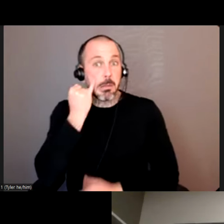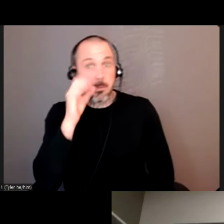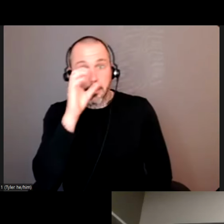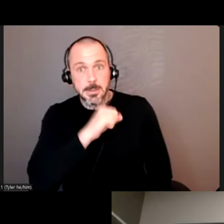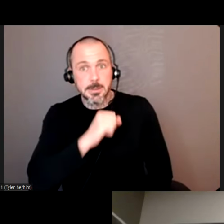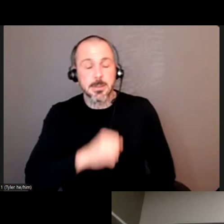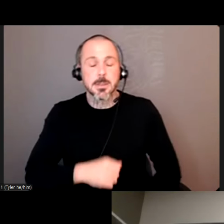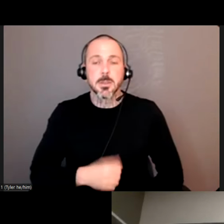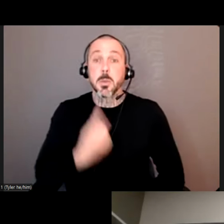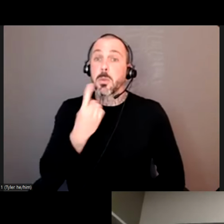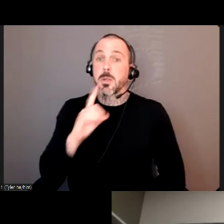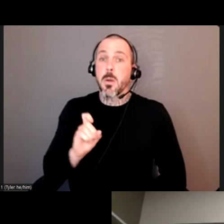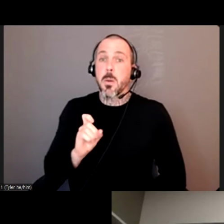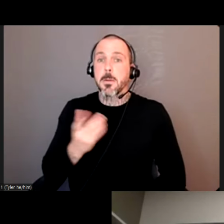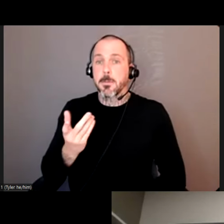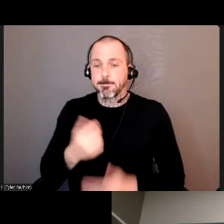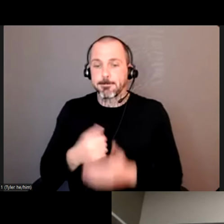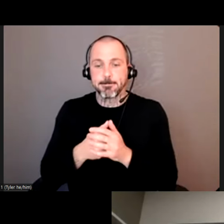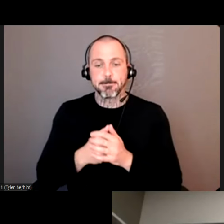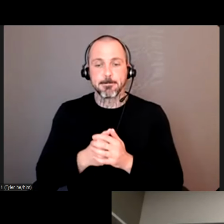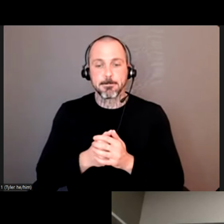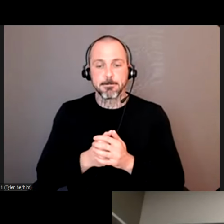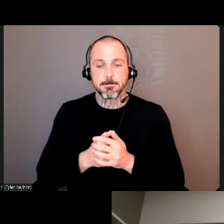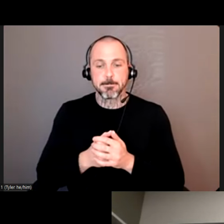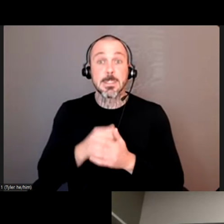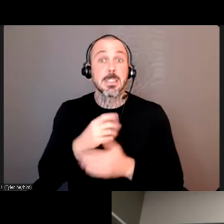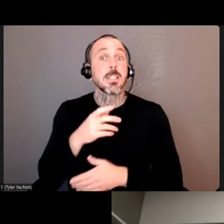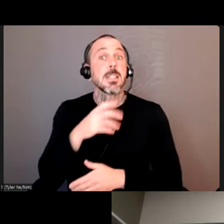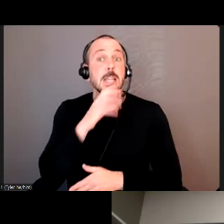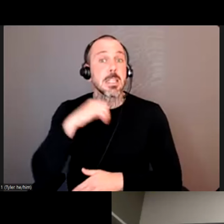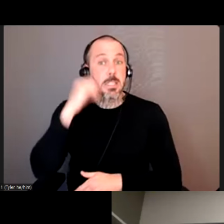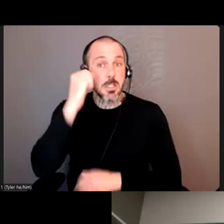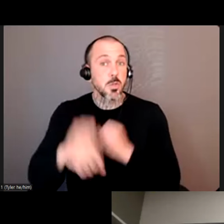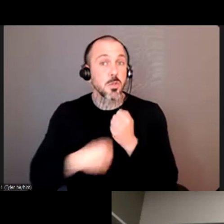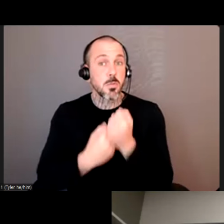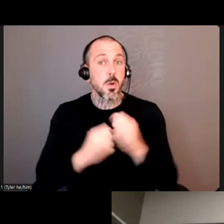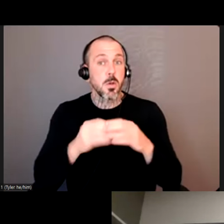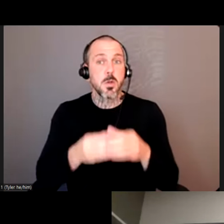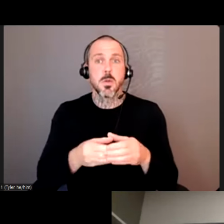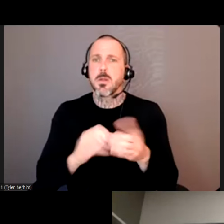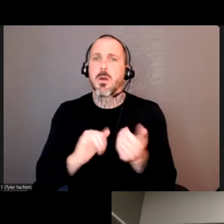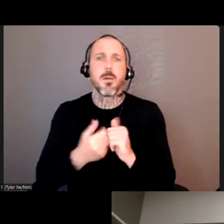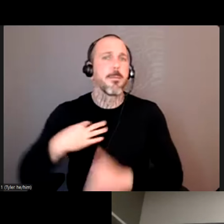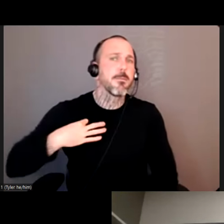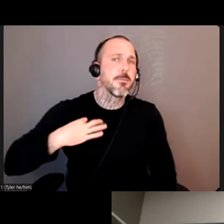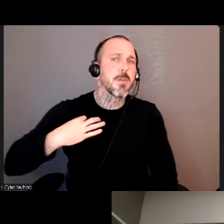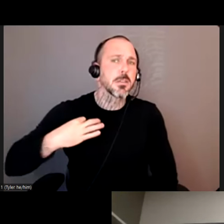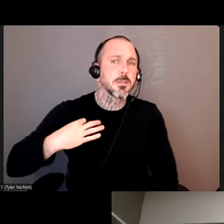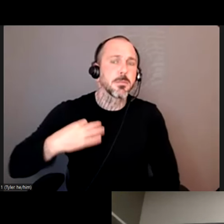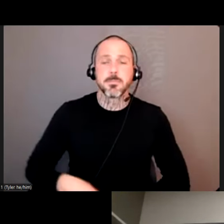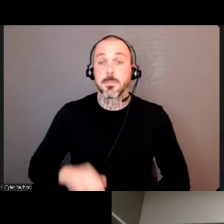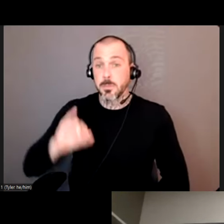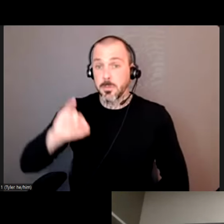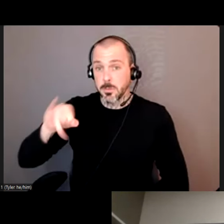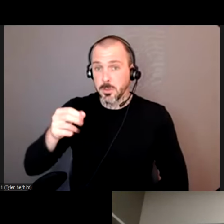somebody was asking about how they could learn more about the senior support unit, about becoming a volunteer. John, do you want to just sort of just make a quick